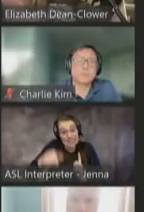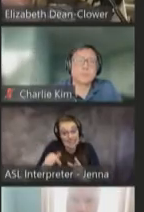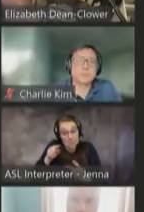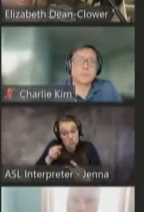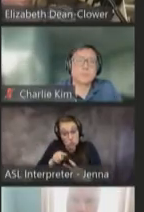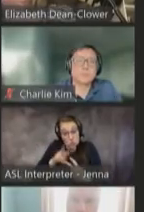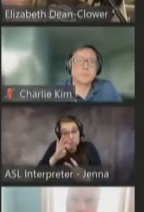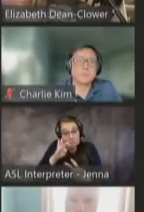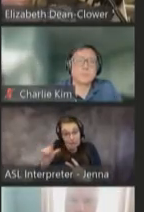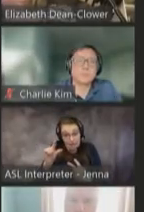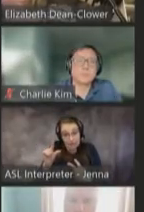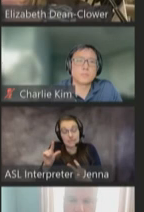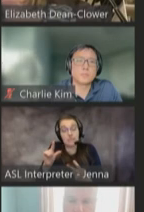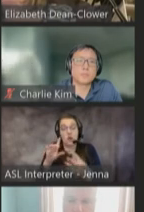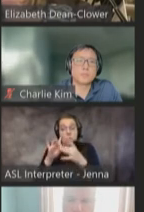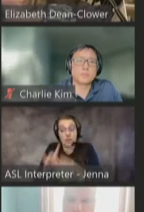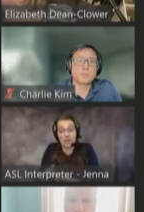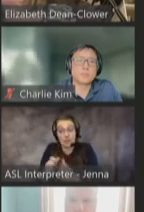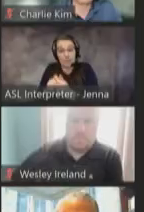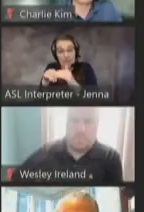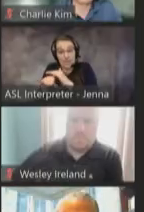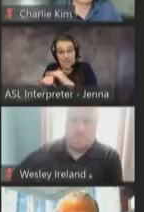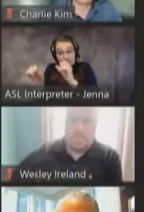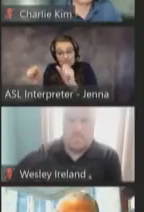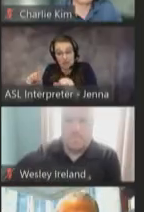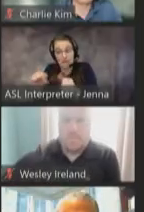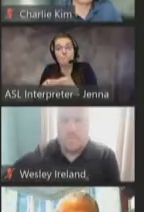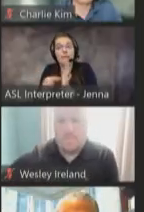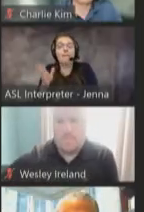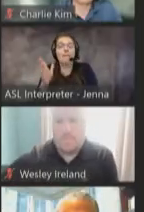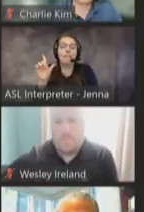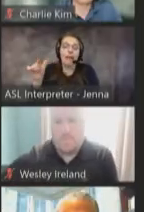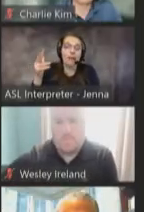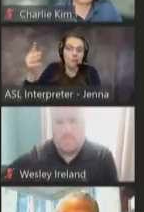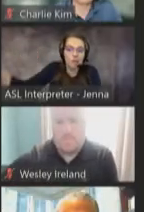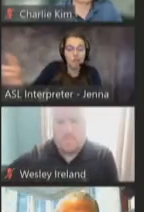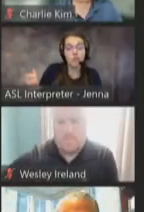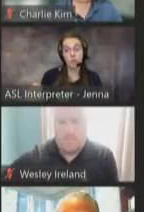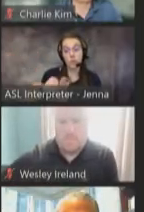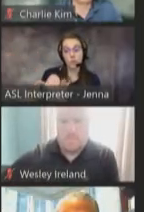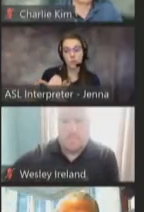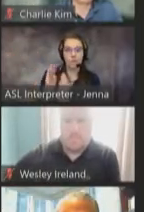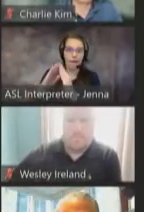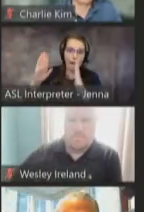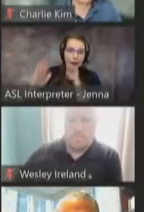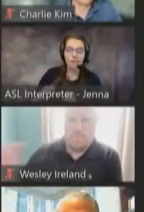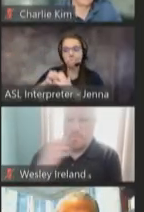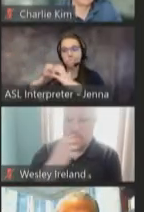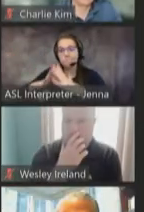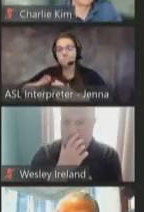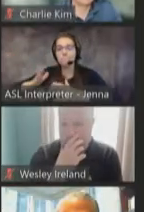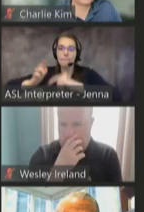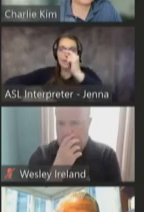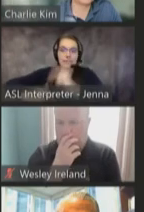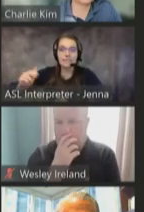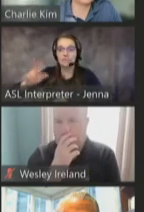building code will translate into more accessible housing being built, if that's helpful.